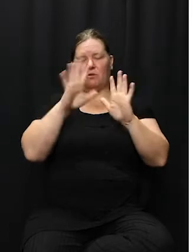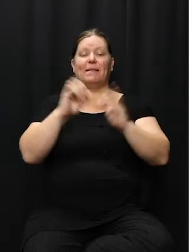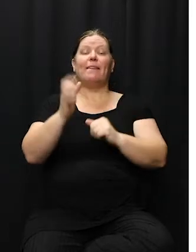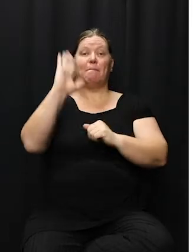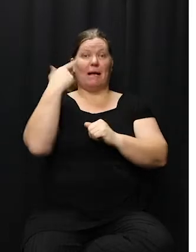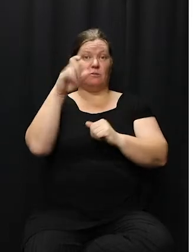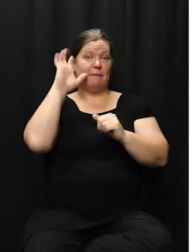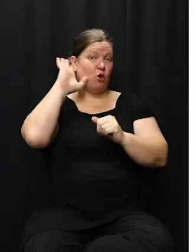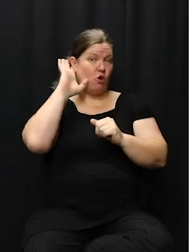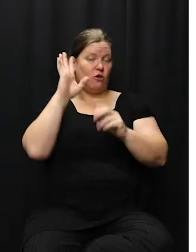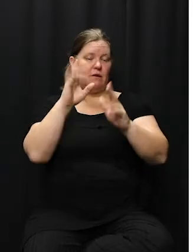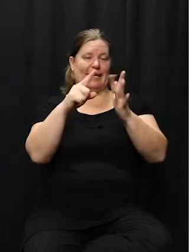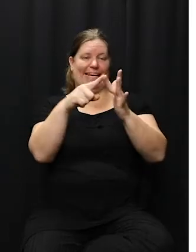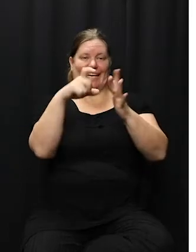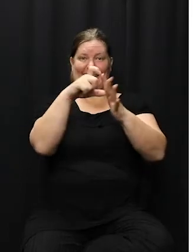heard of idioms,